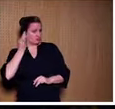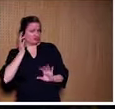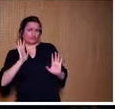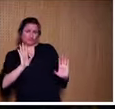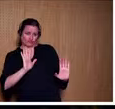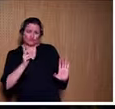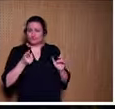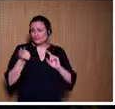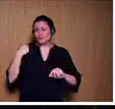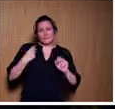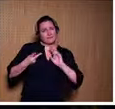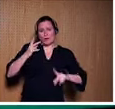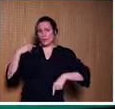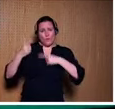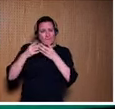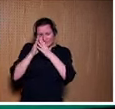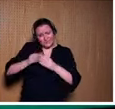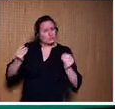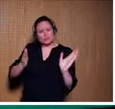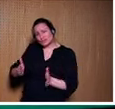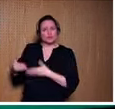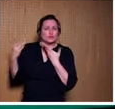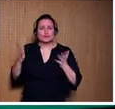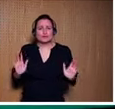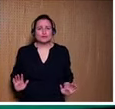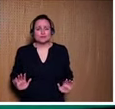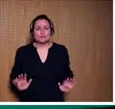language. First, by reinforcing fear in women.